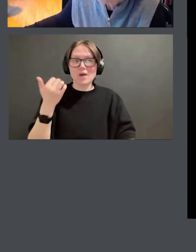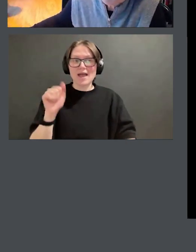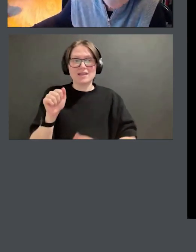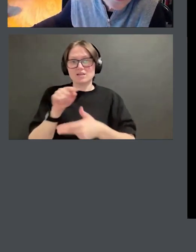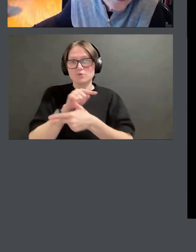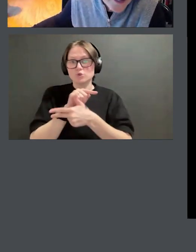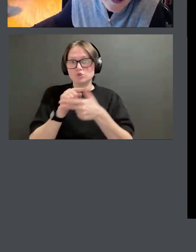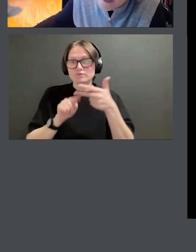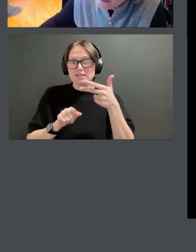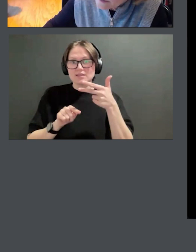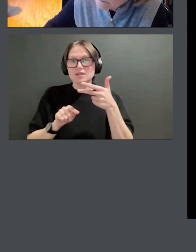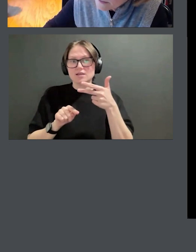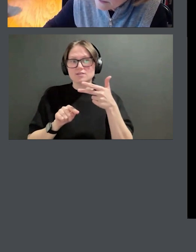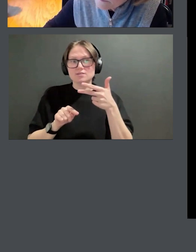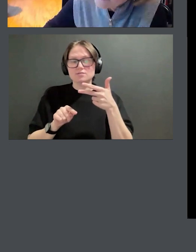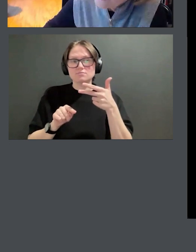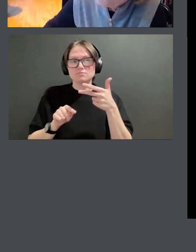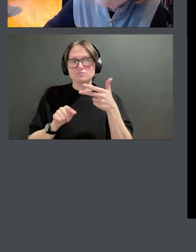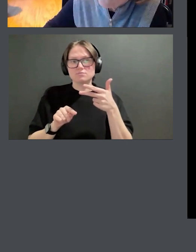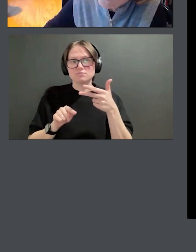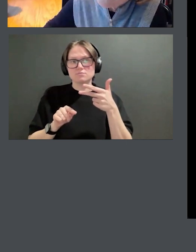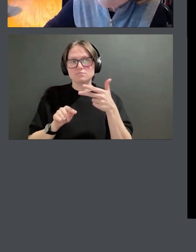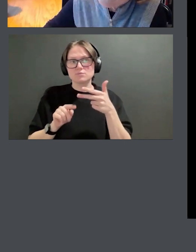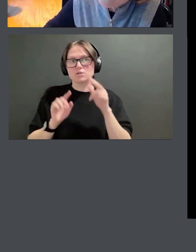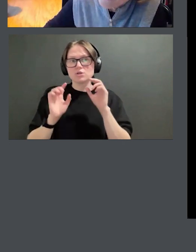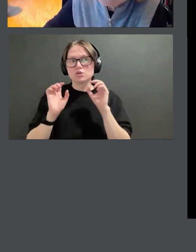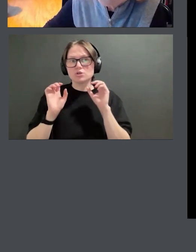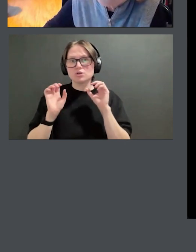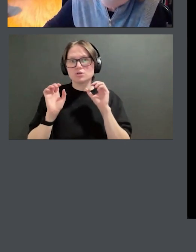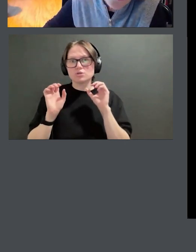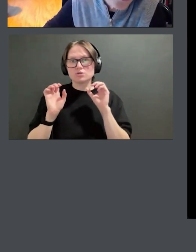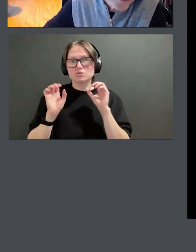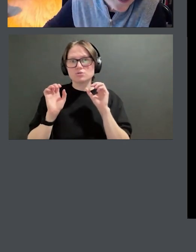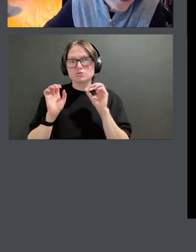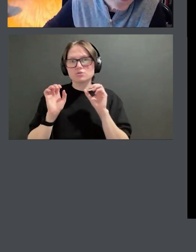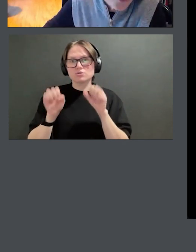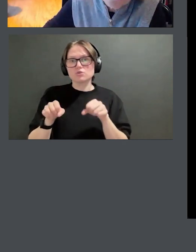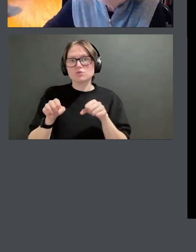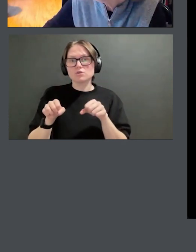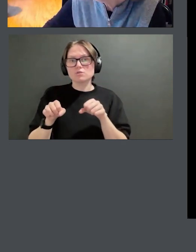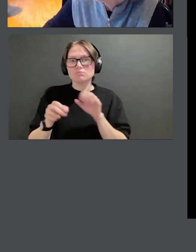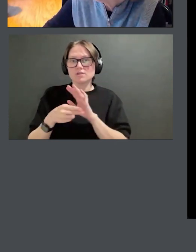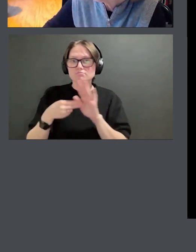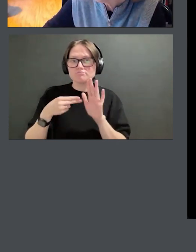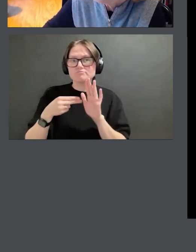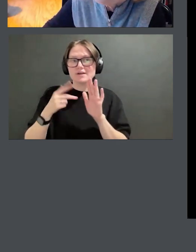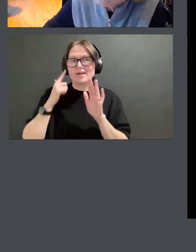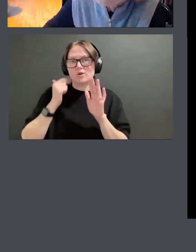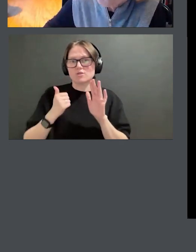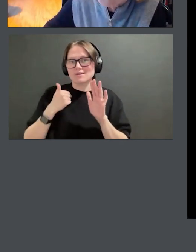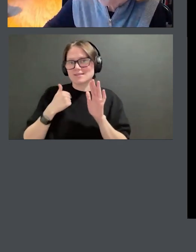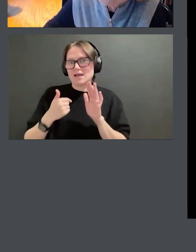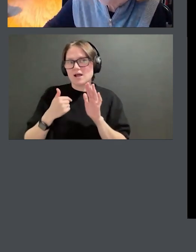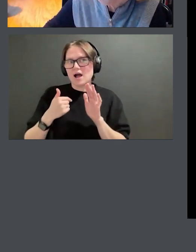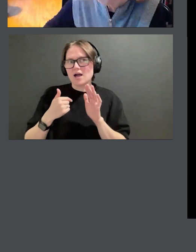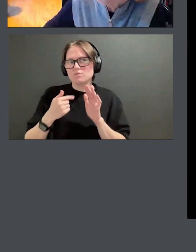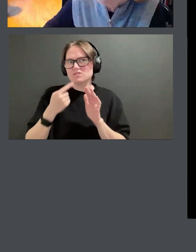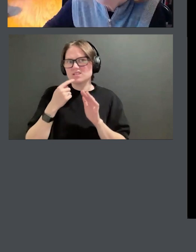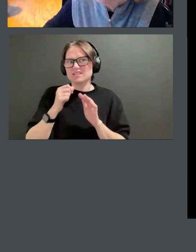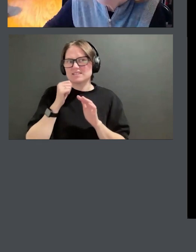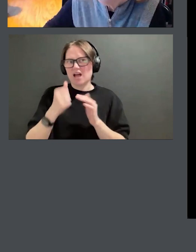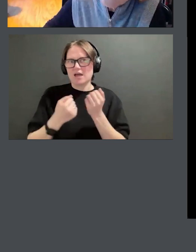could result in a hearing loss that I would consider unaidable. And so what do we